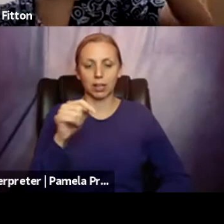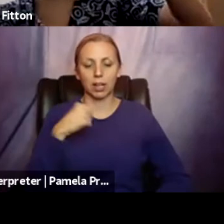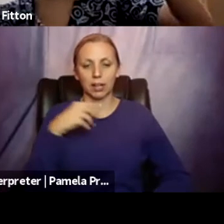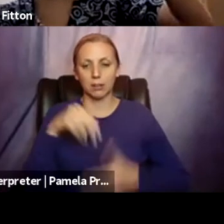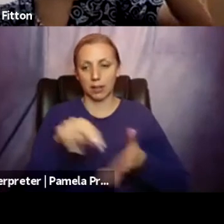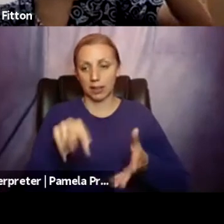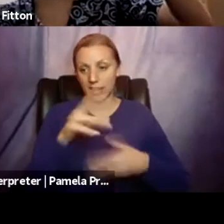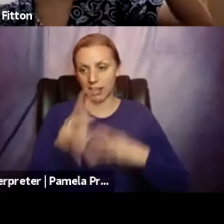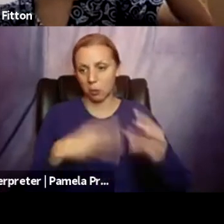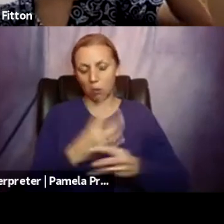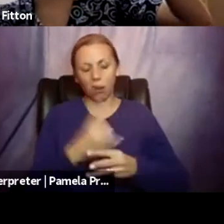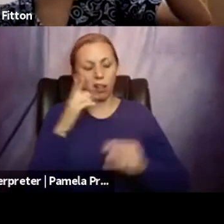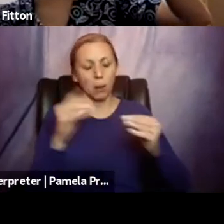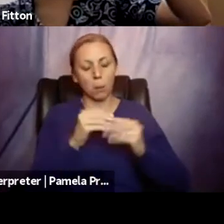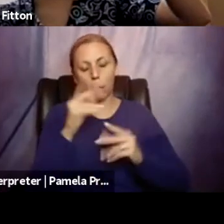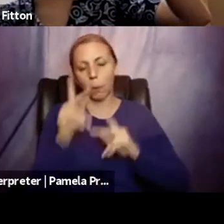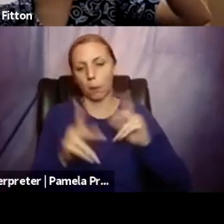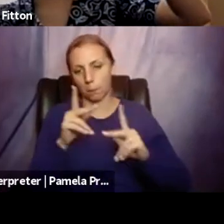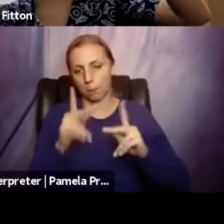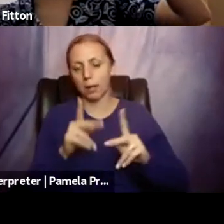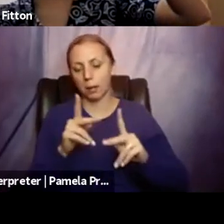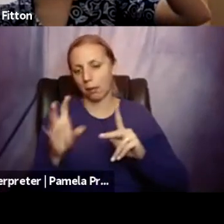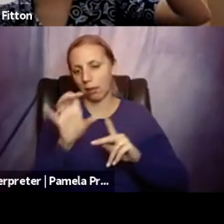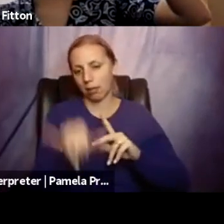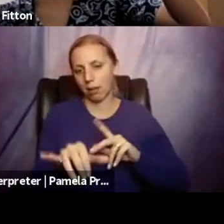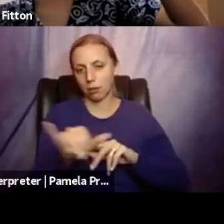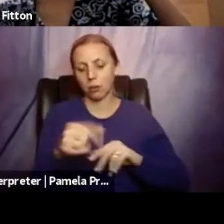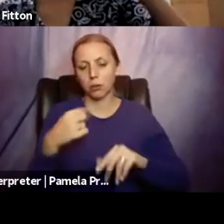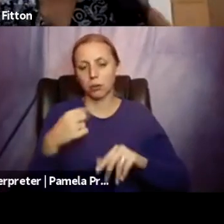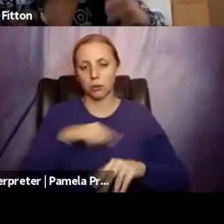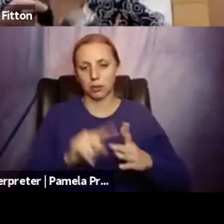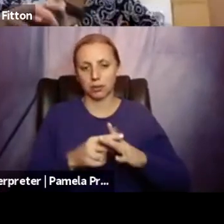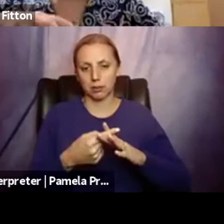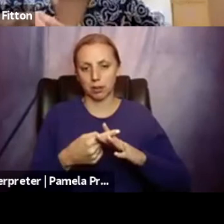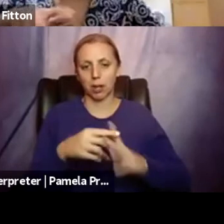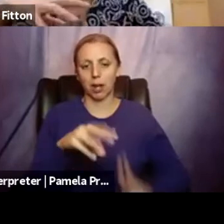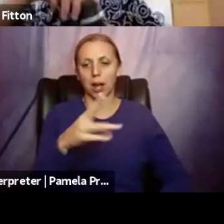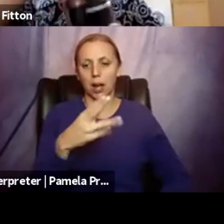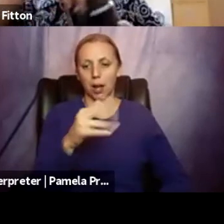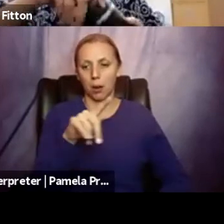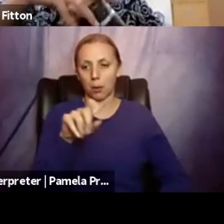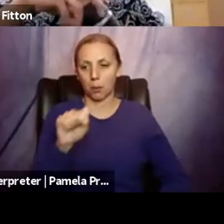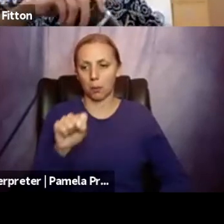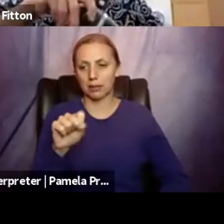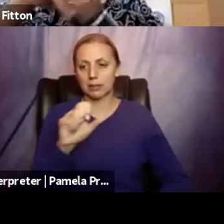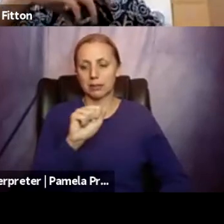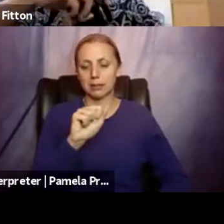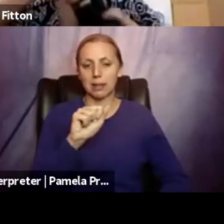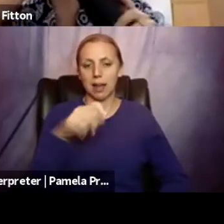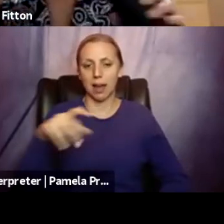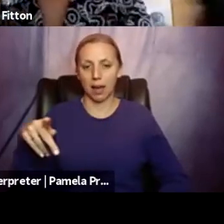And so we just started like a WhatsApp group chat. So if you are neurodivergent,